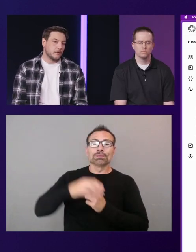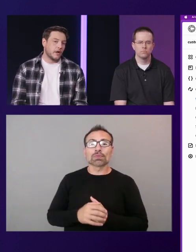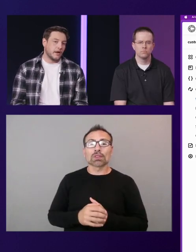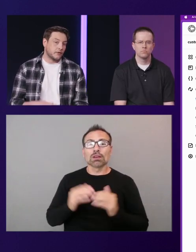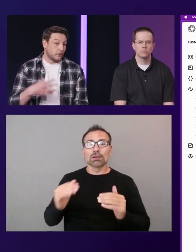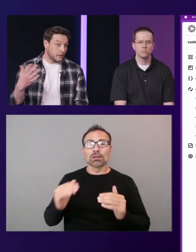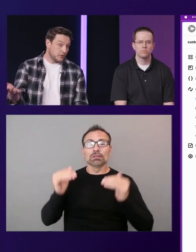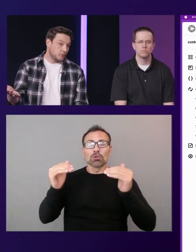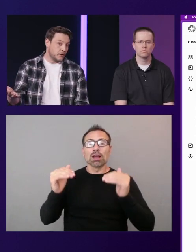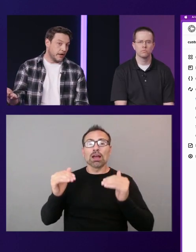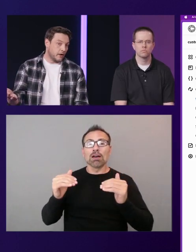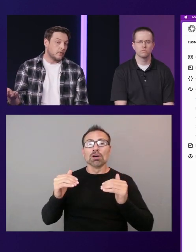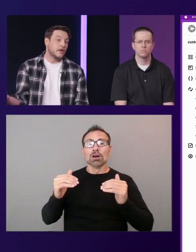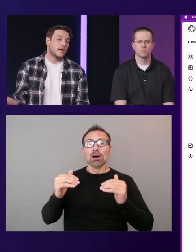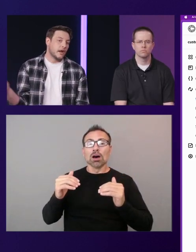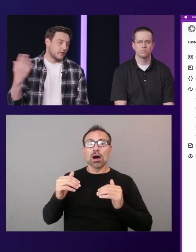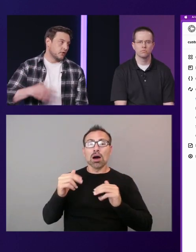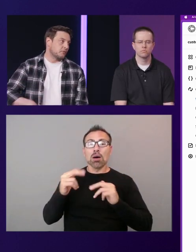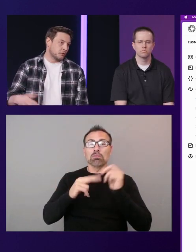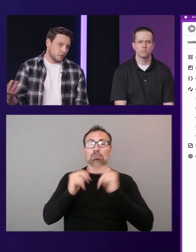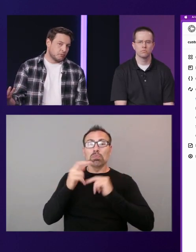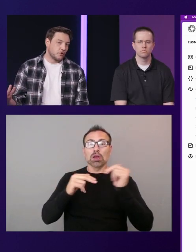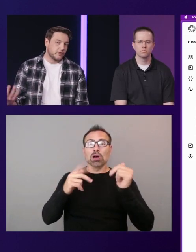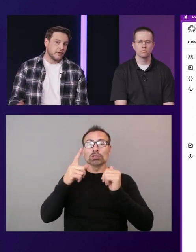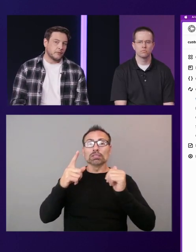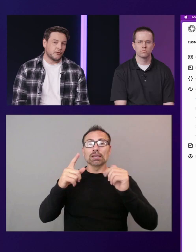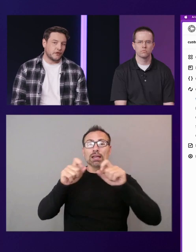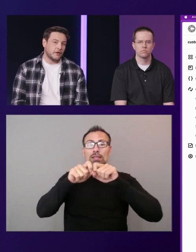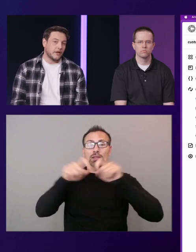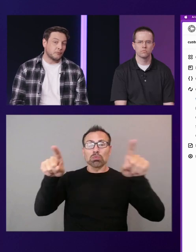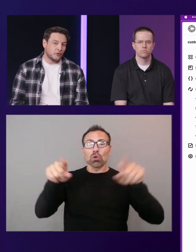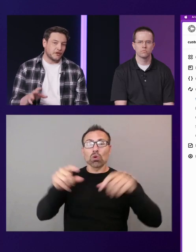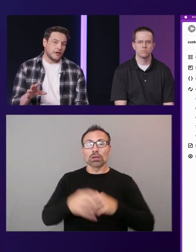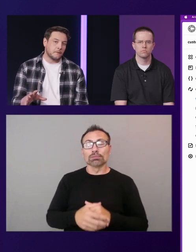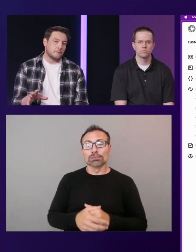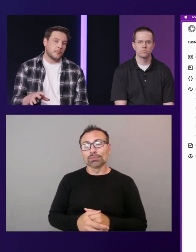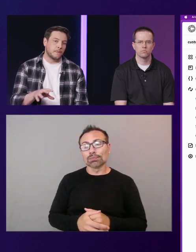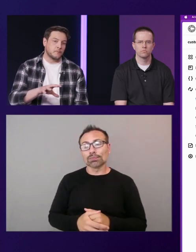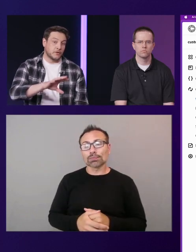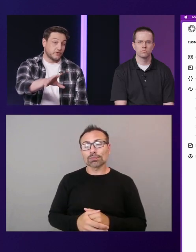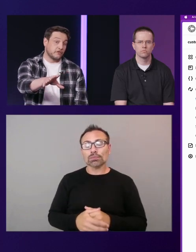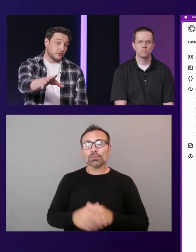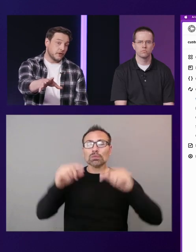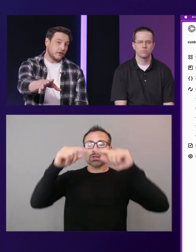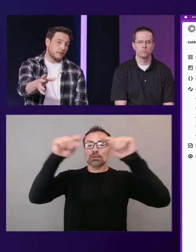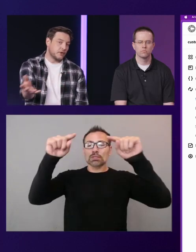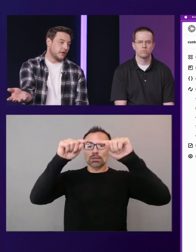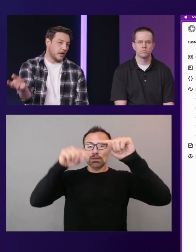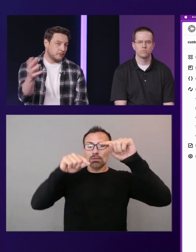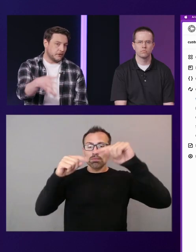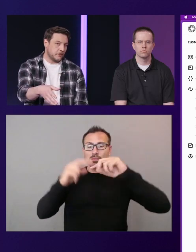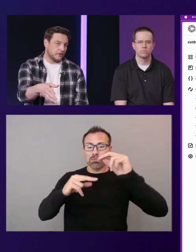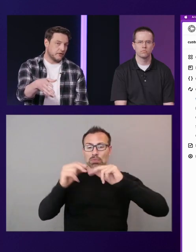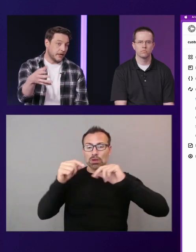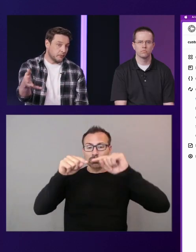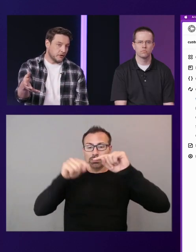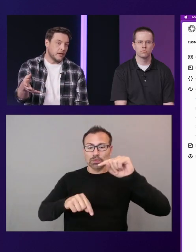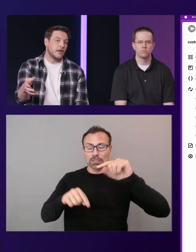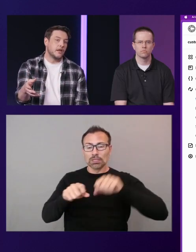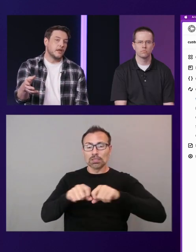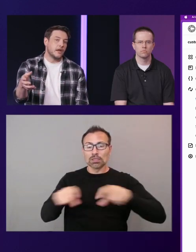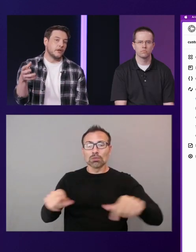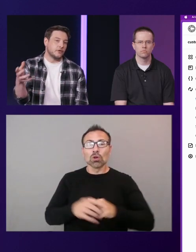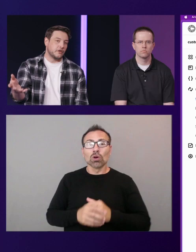step. It's running the build one now, and then ultimately we'll deploy into the AWS account. This is the visual editor, but you can hop into the